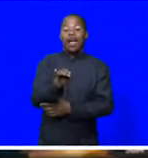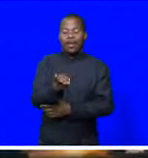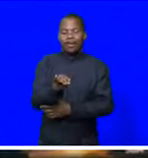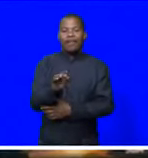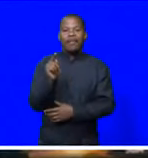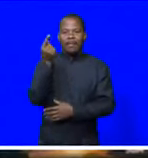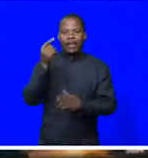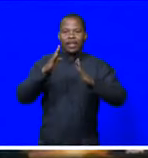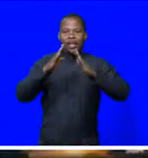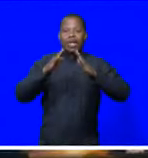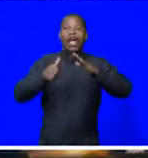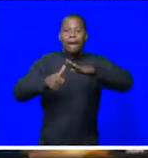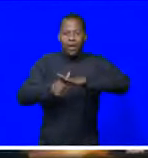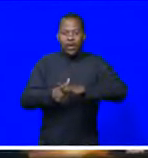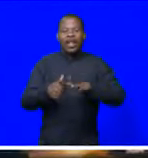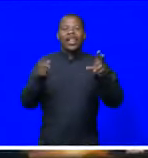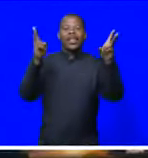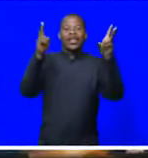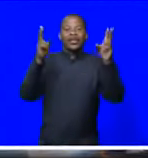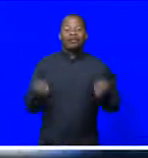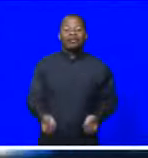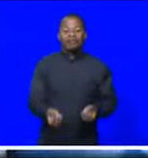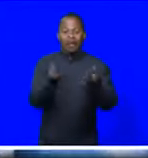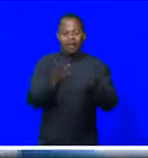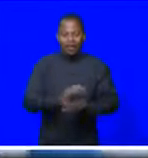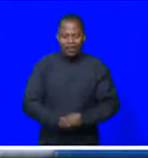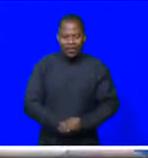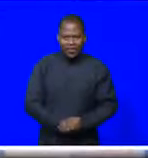alongside Ezamanzi Manze, and here are your top stories.